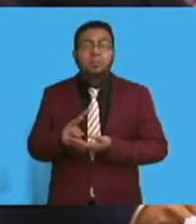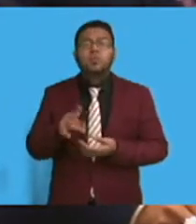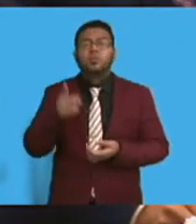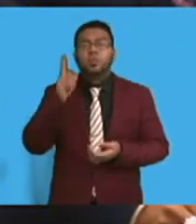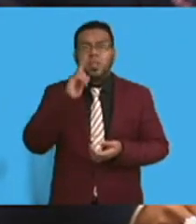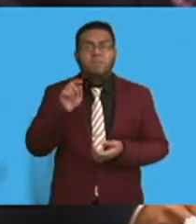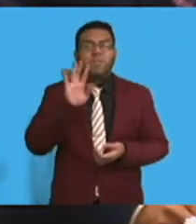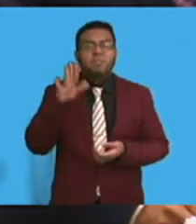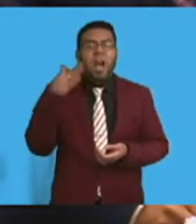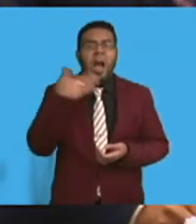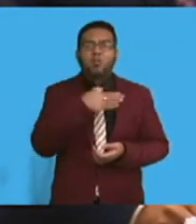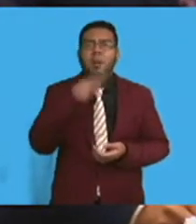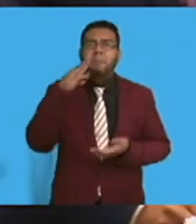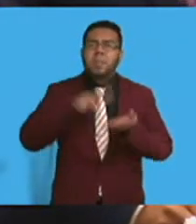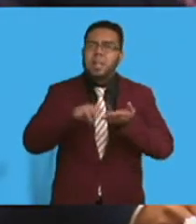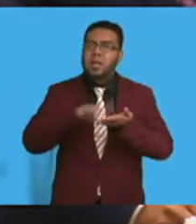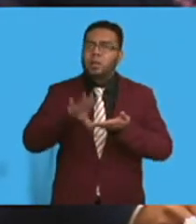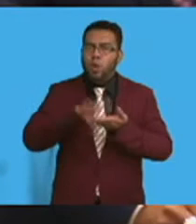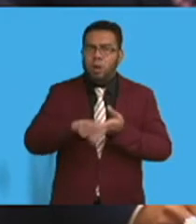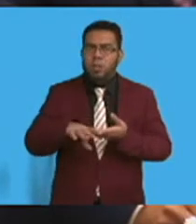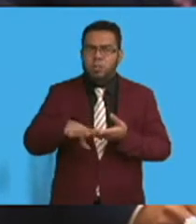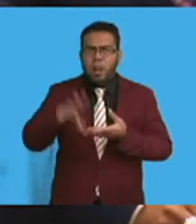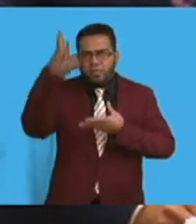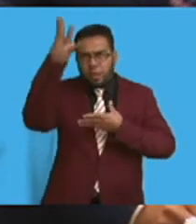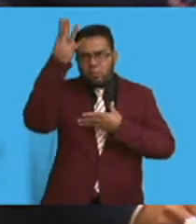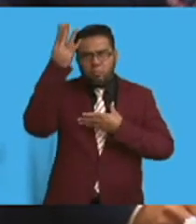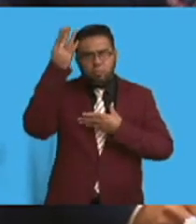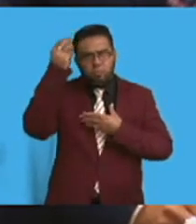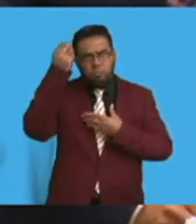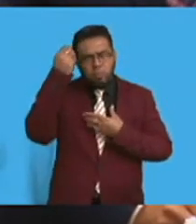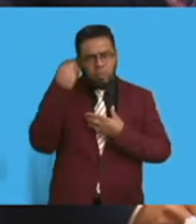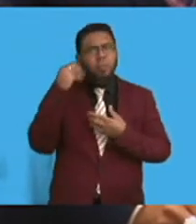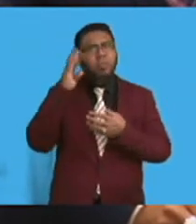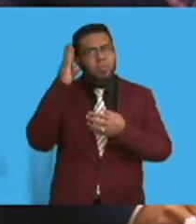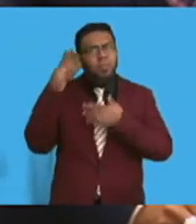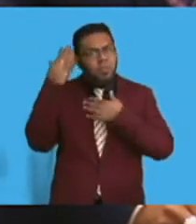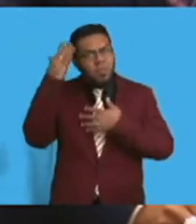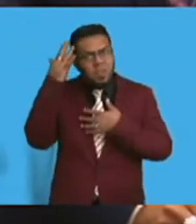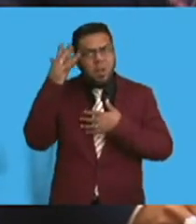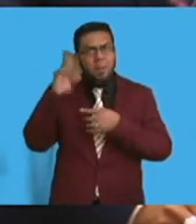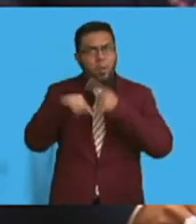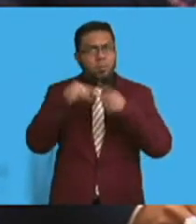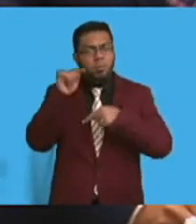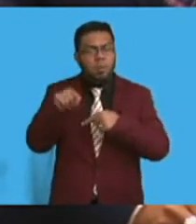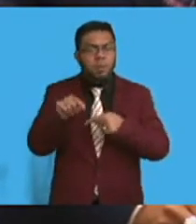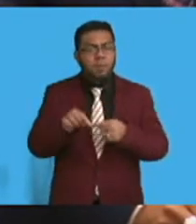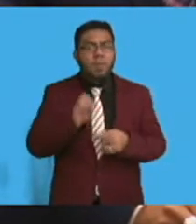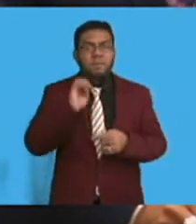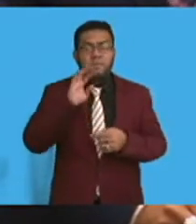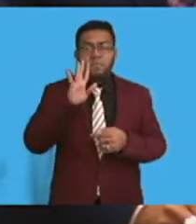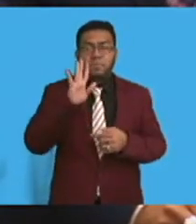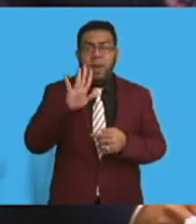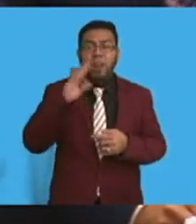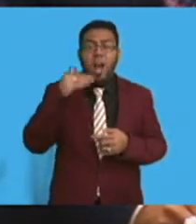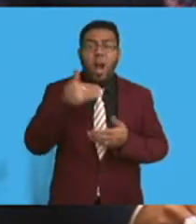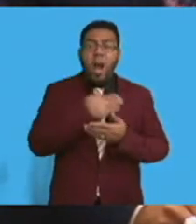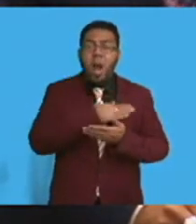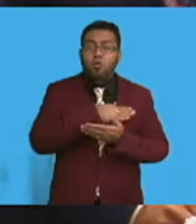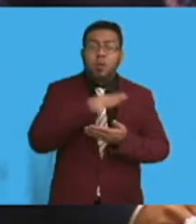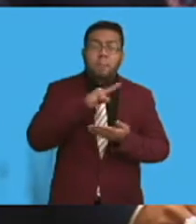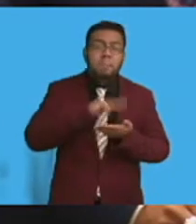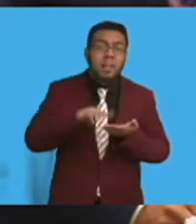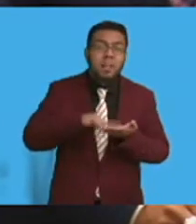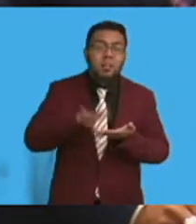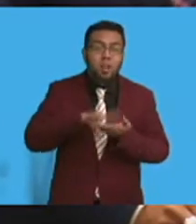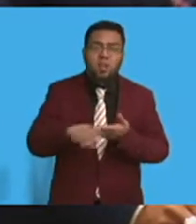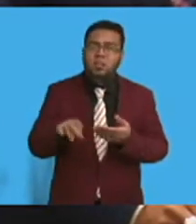million. Let that sink in, Madam Speaker. $500 million of Fijian progress lost down the drain, at